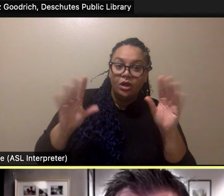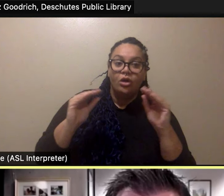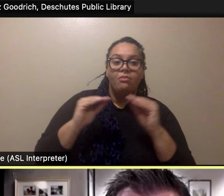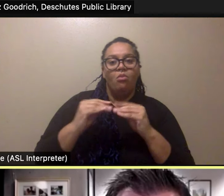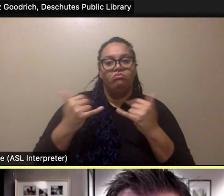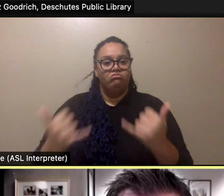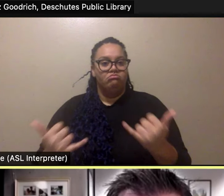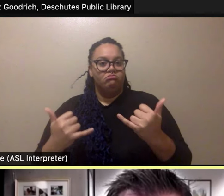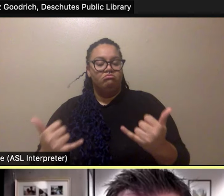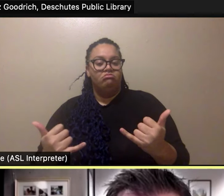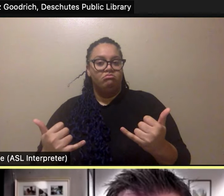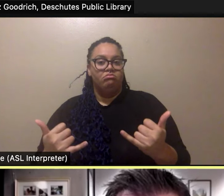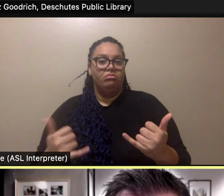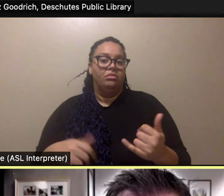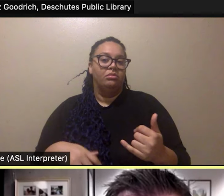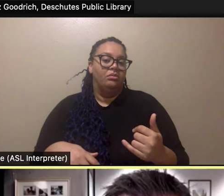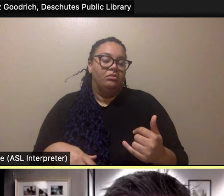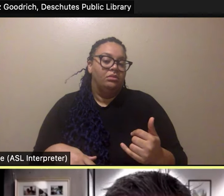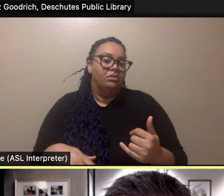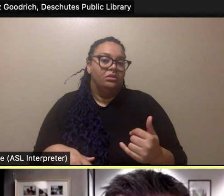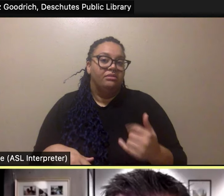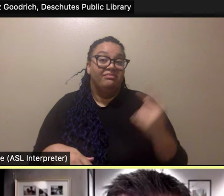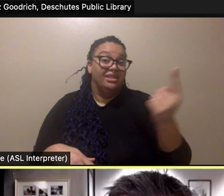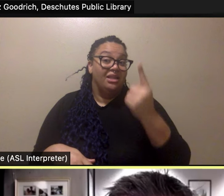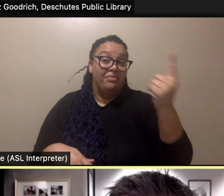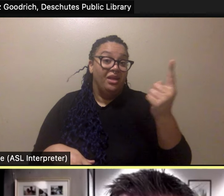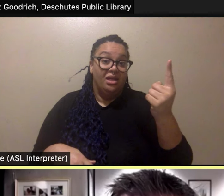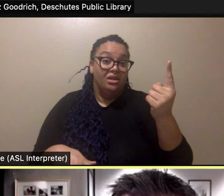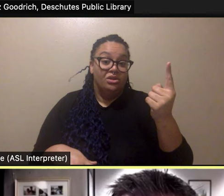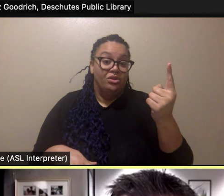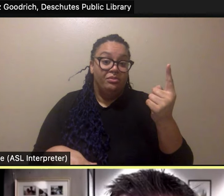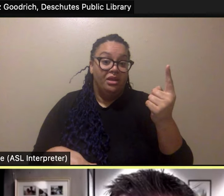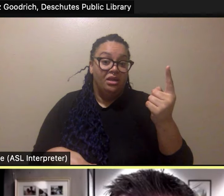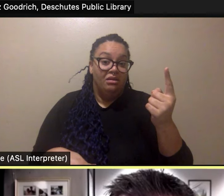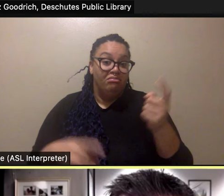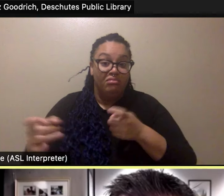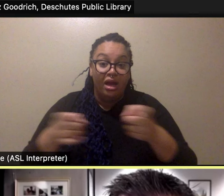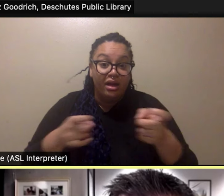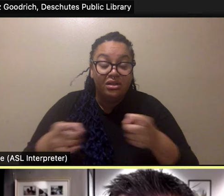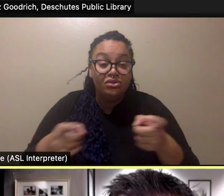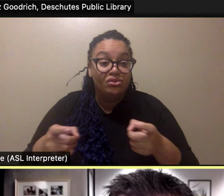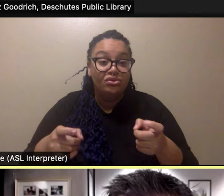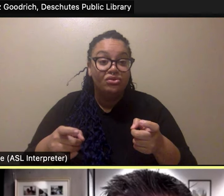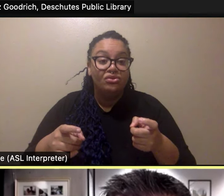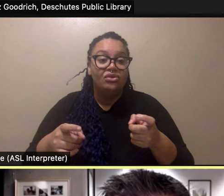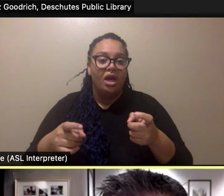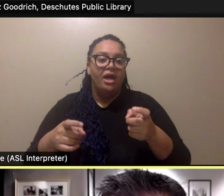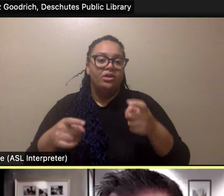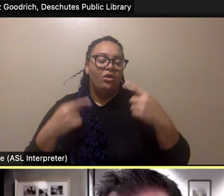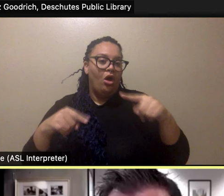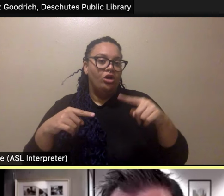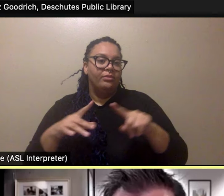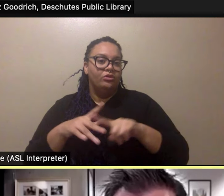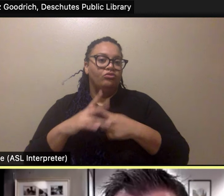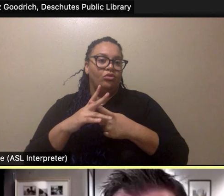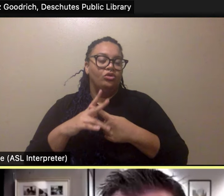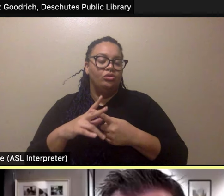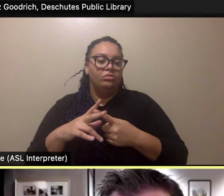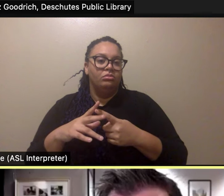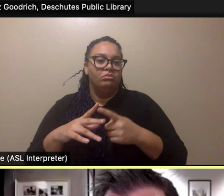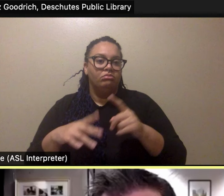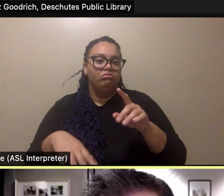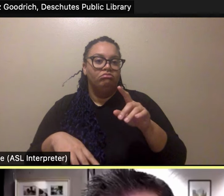The argument that slavery was just something to be tolerated went away, and the argument started to rise in the South that slavery